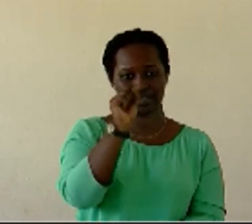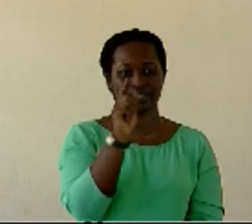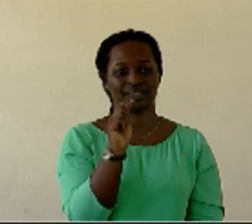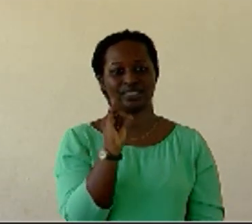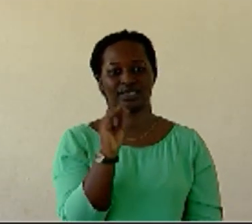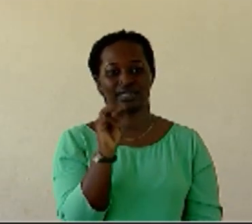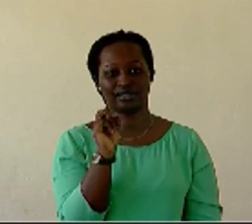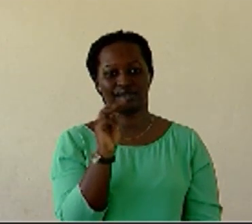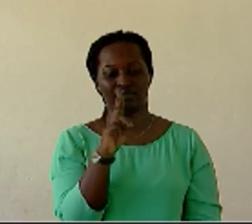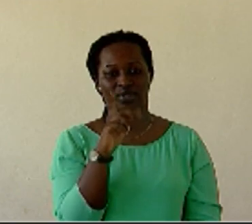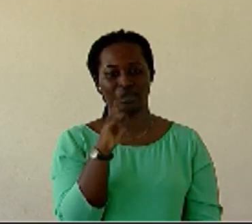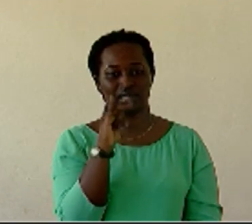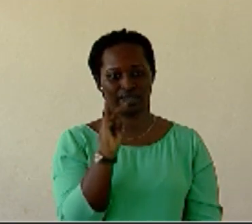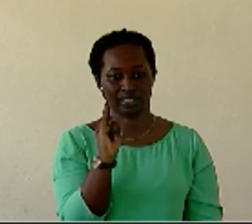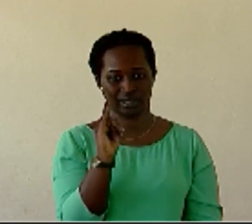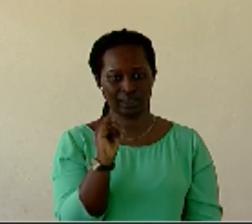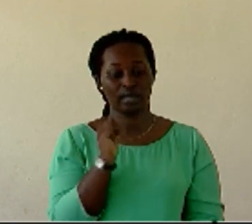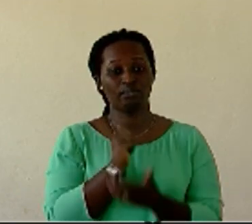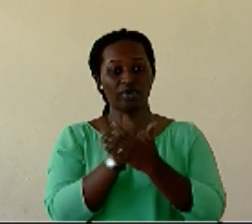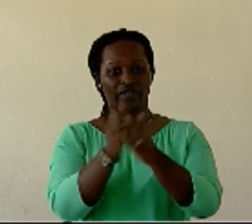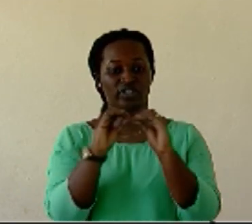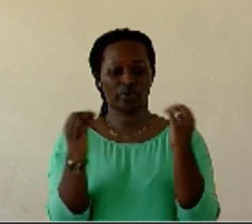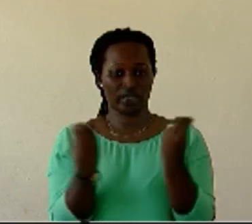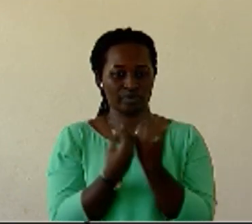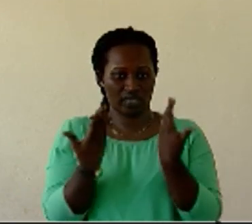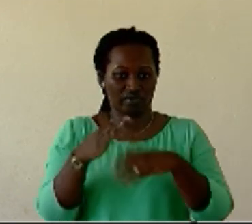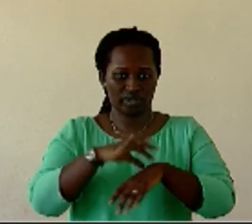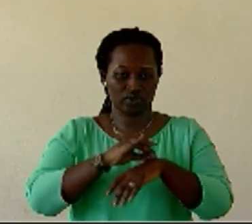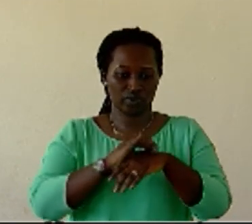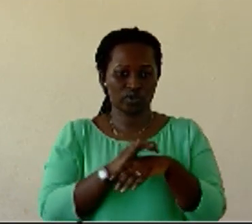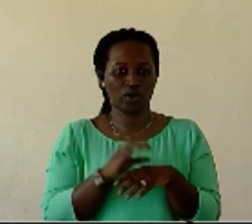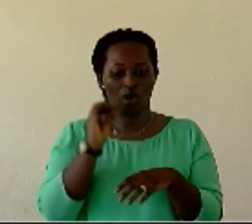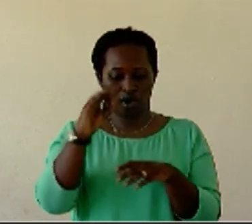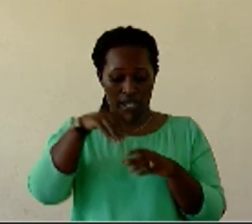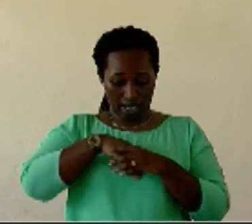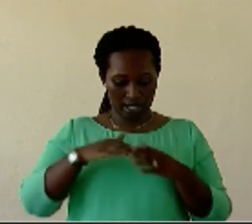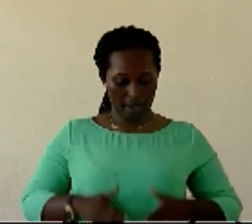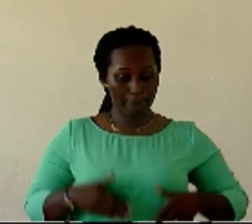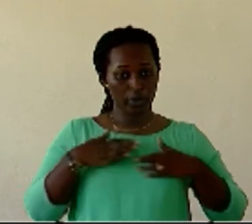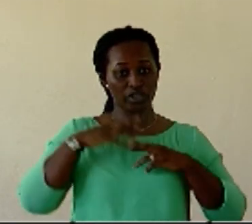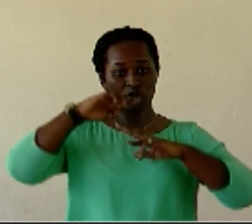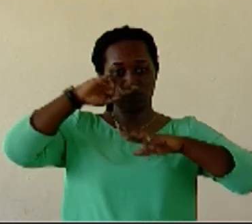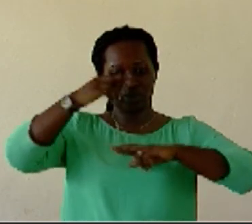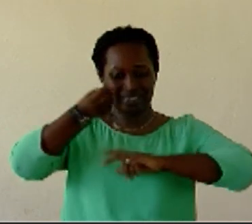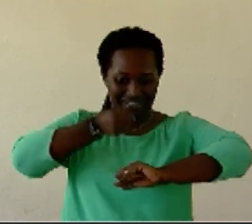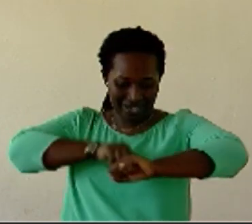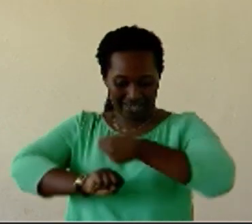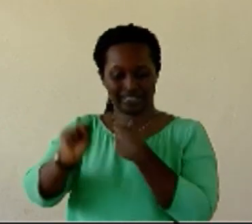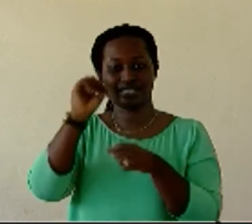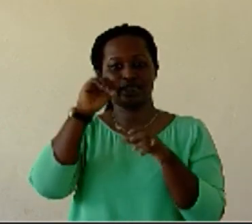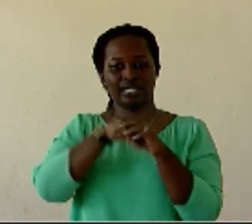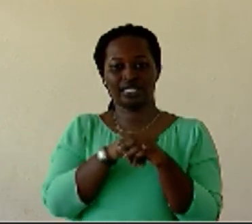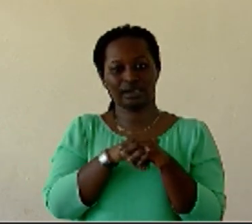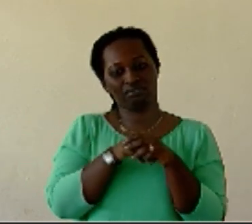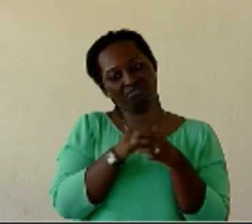cause organs or tissues in the body to react in a certain way. Here, do you know